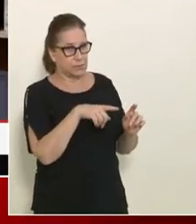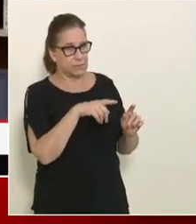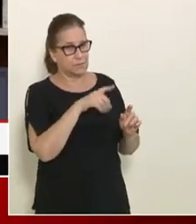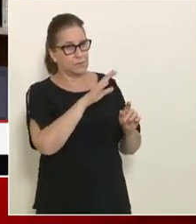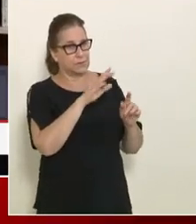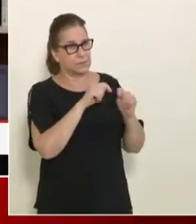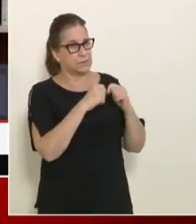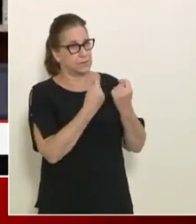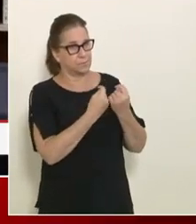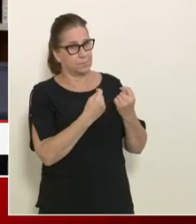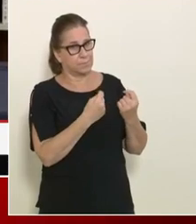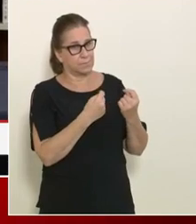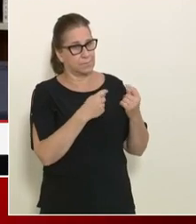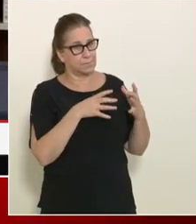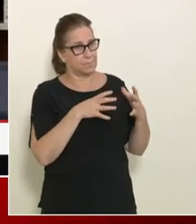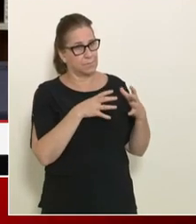parks?